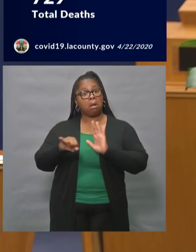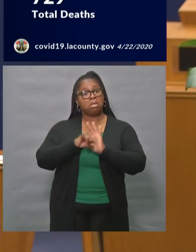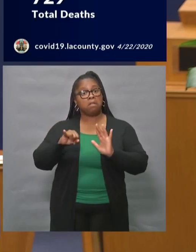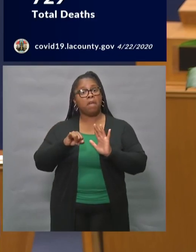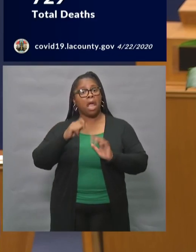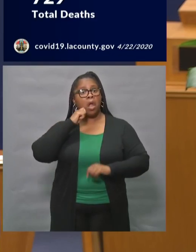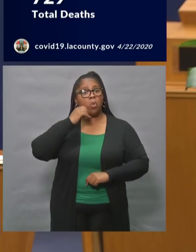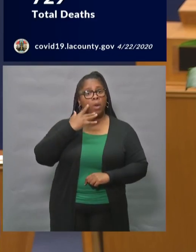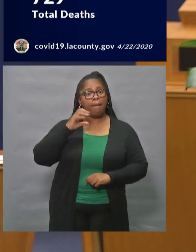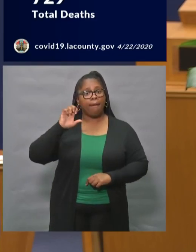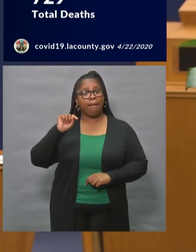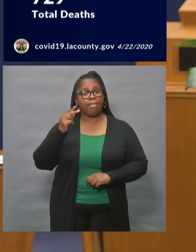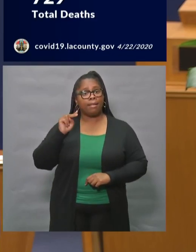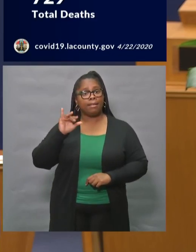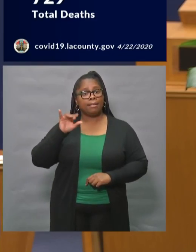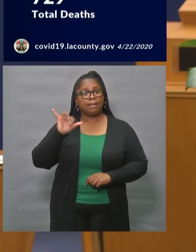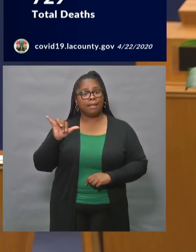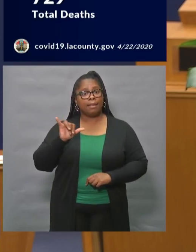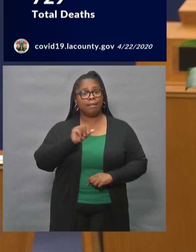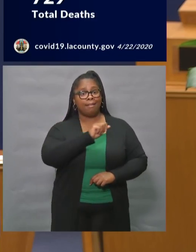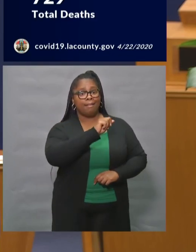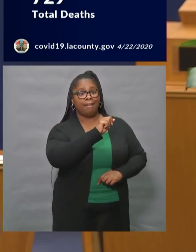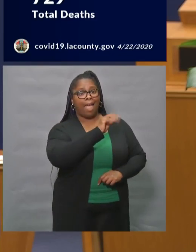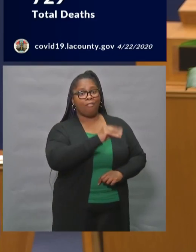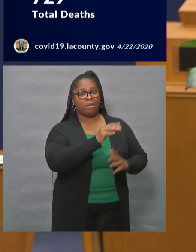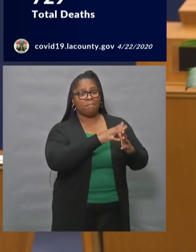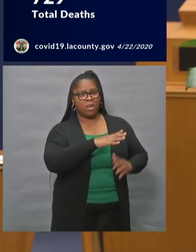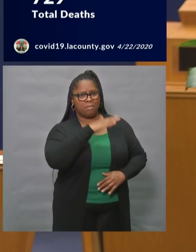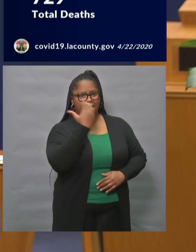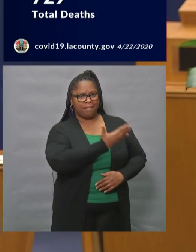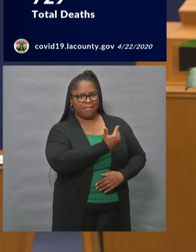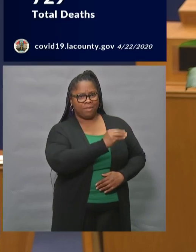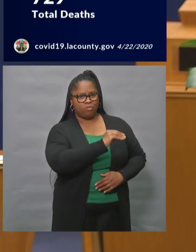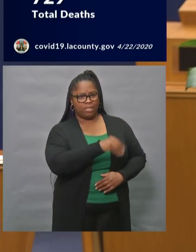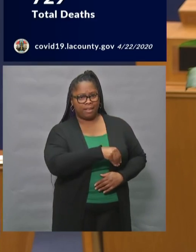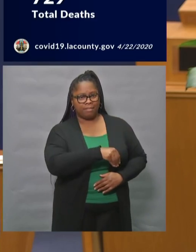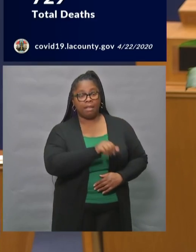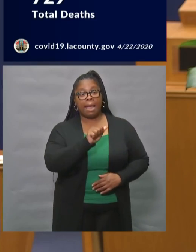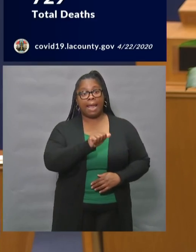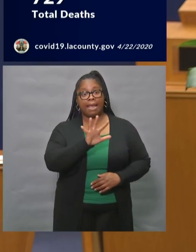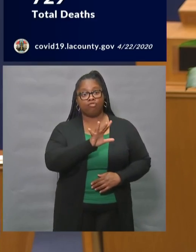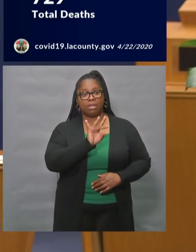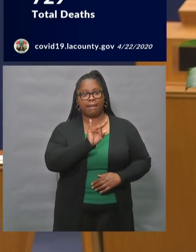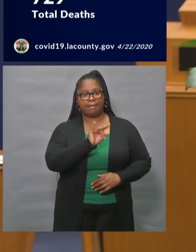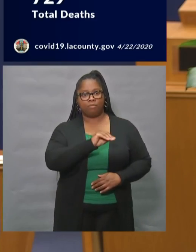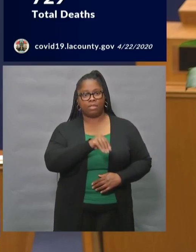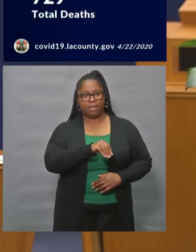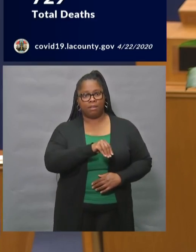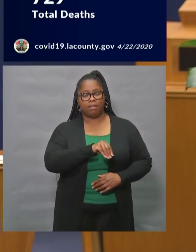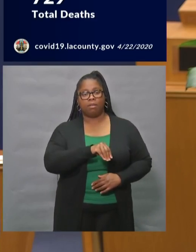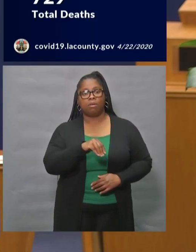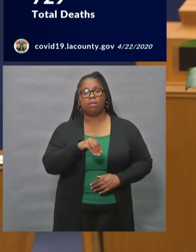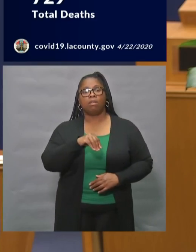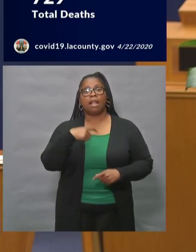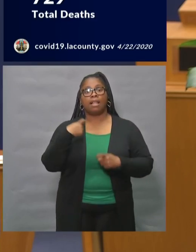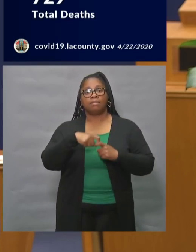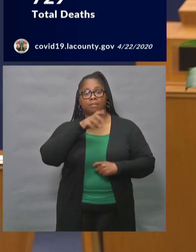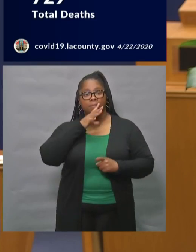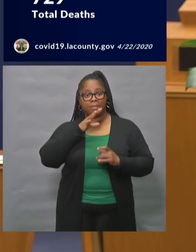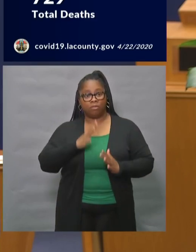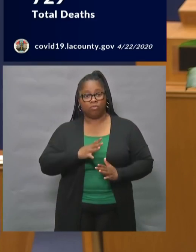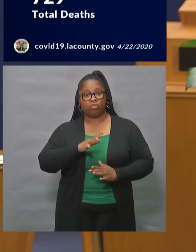identified, 15% were African American, 18% were Asian, 37% were